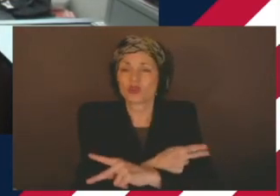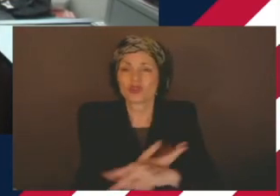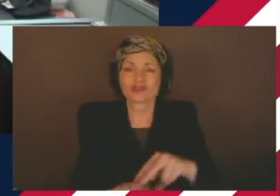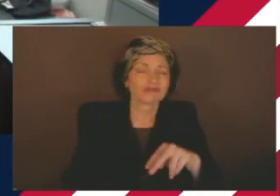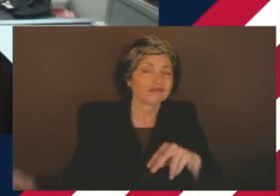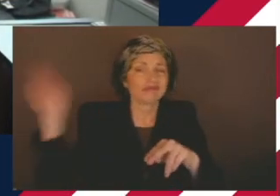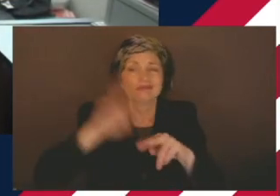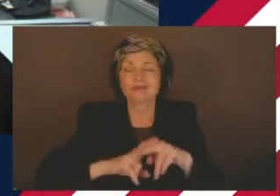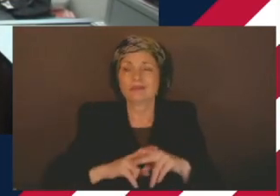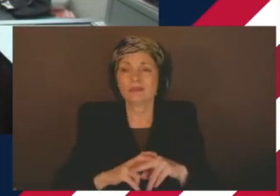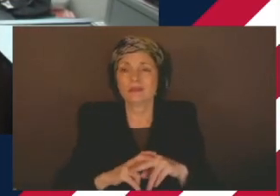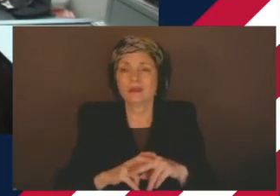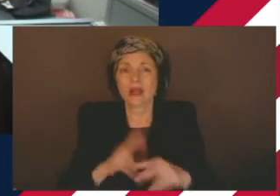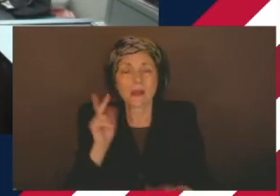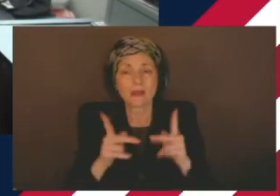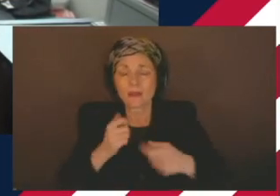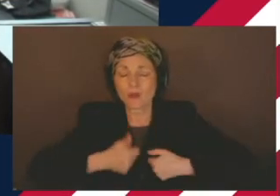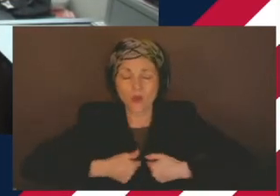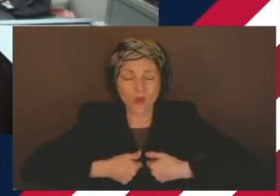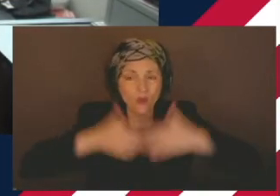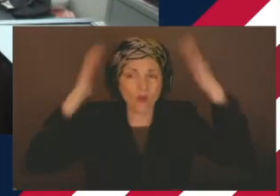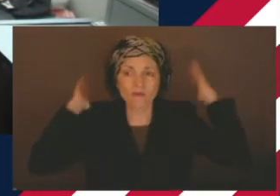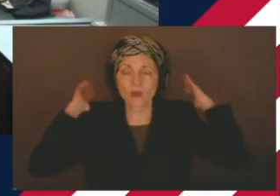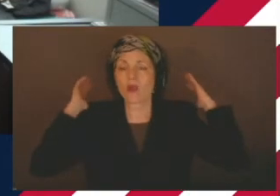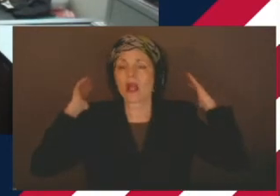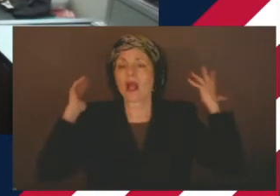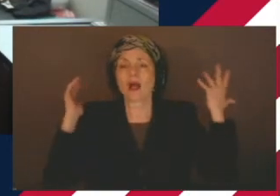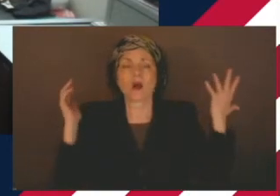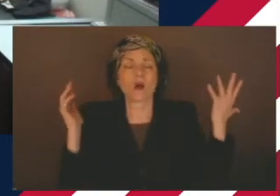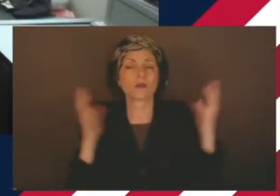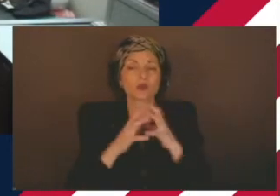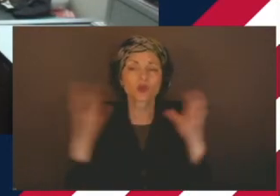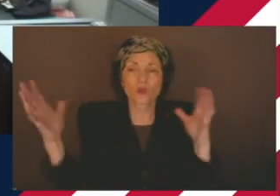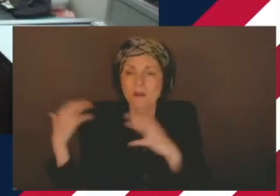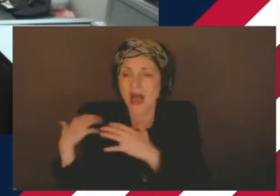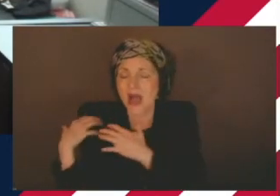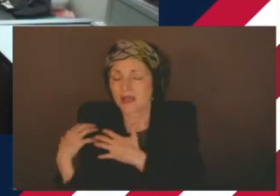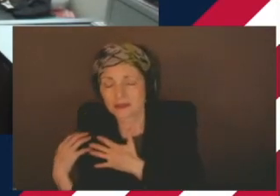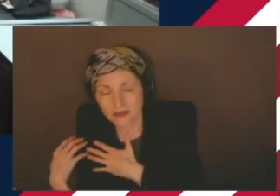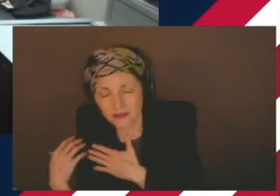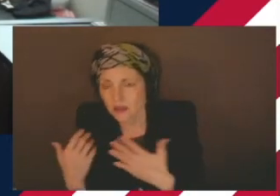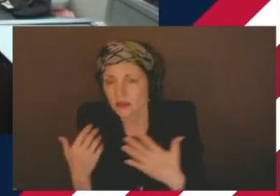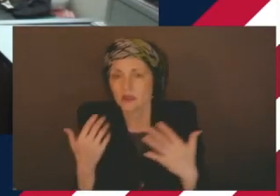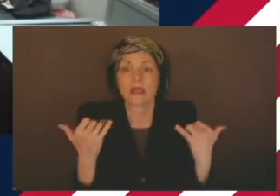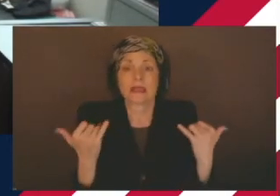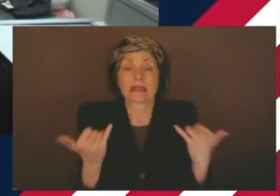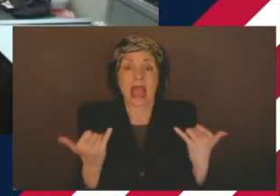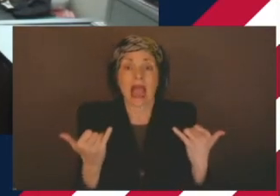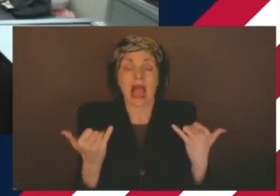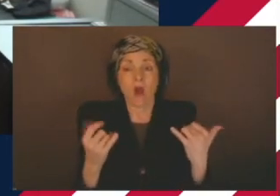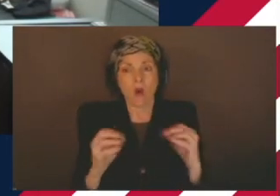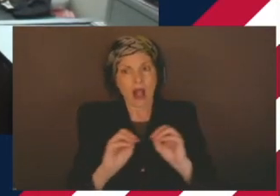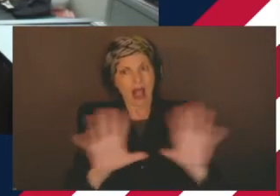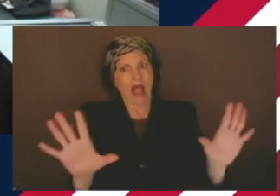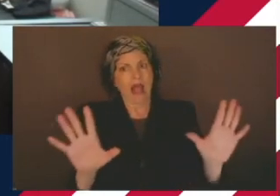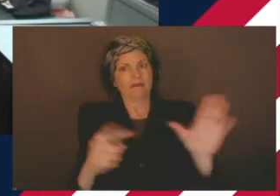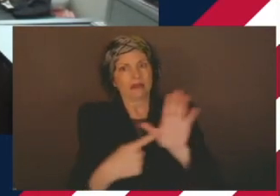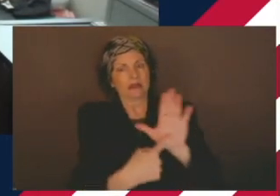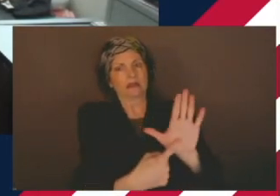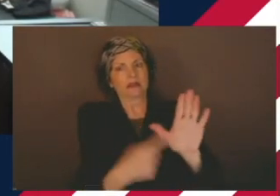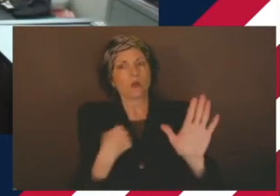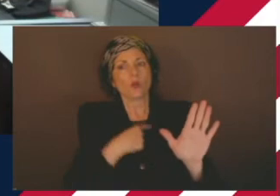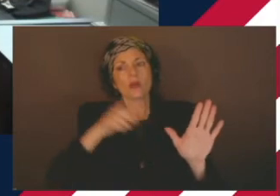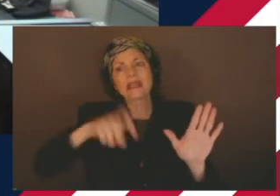overwhelmed and overburdened, now more than ever, it is incredibly apparent that we need a new deal to